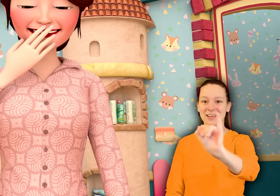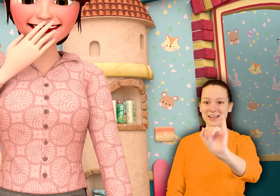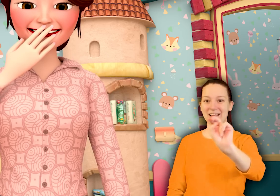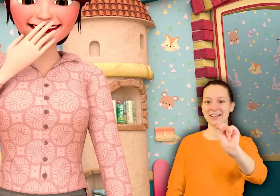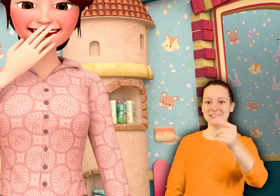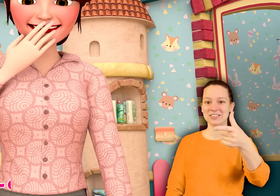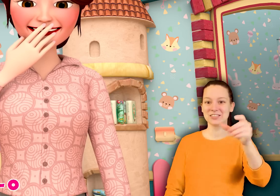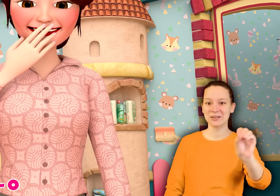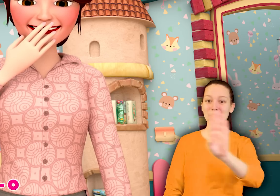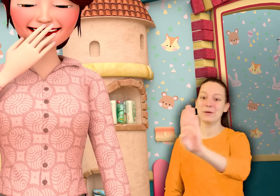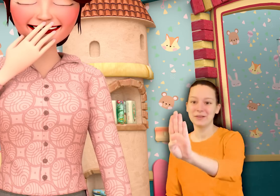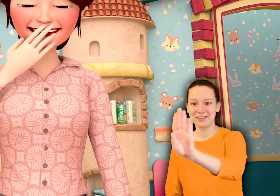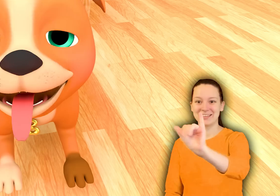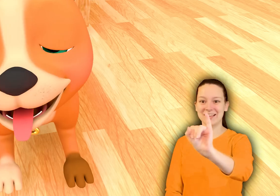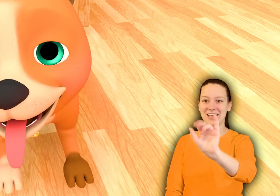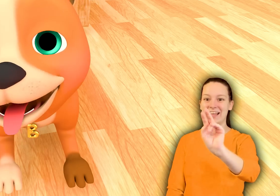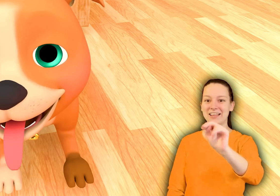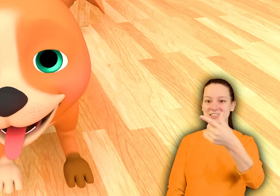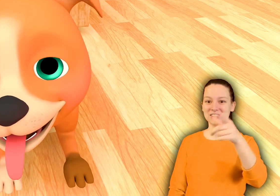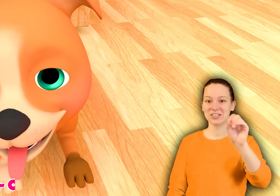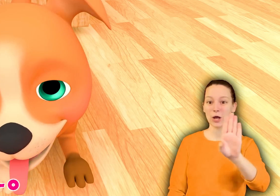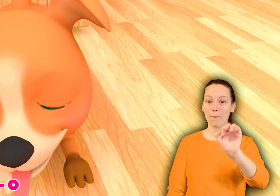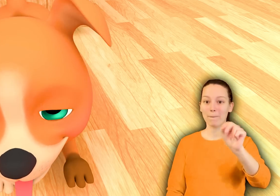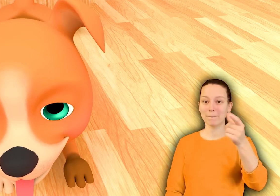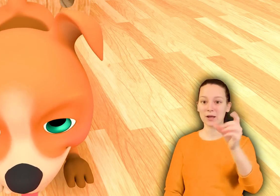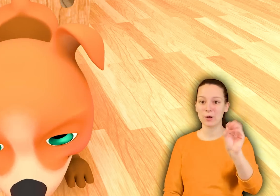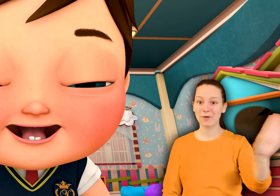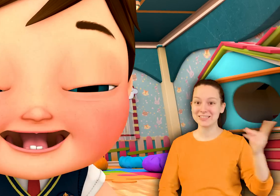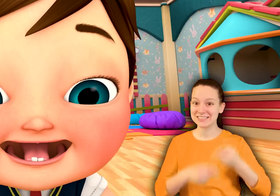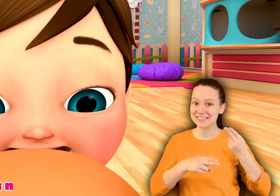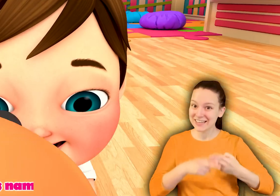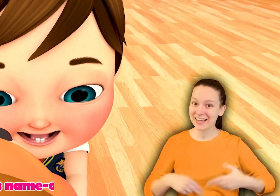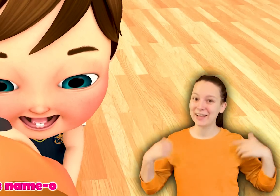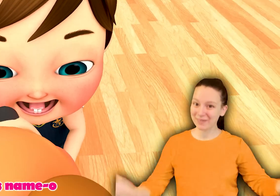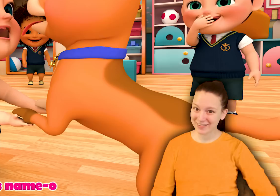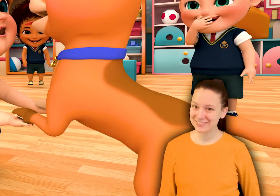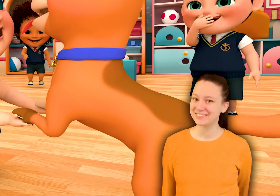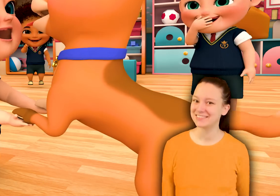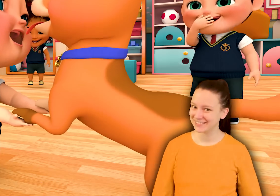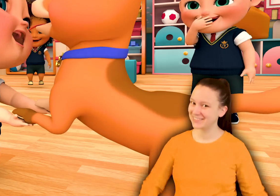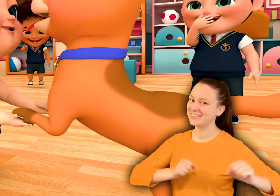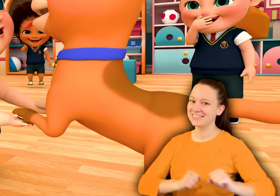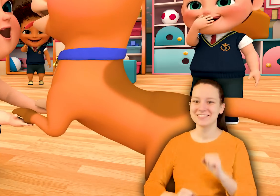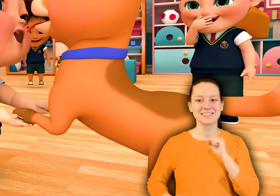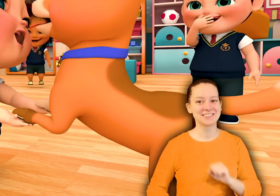b i n g o b i n g o when Bingo was his name